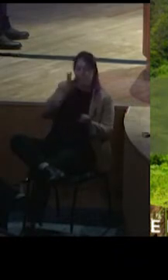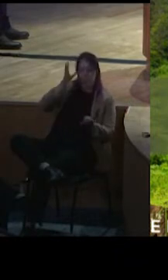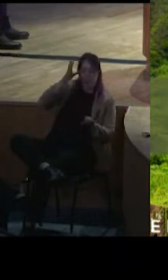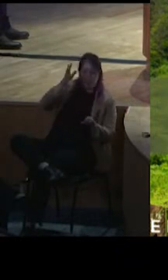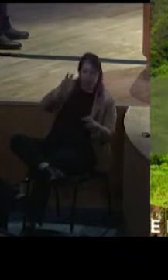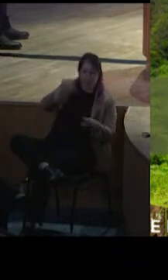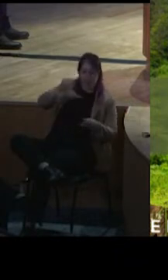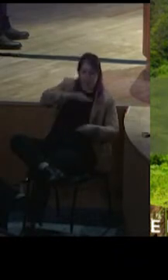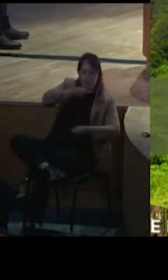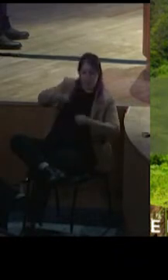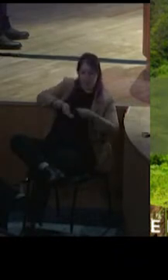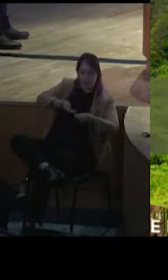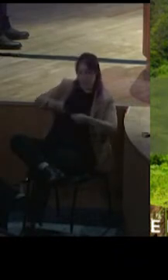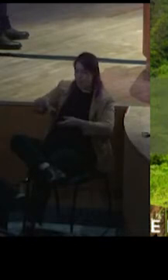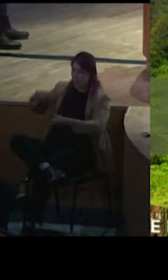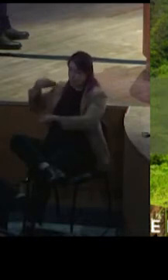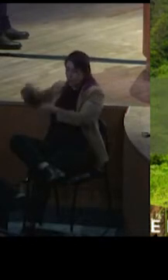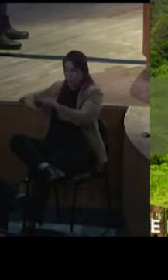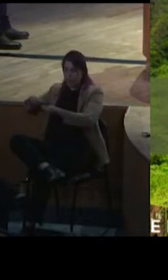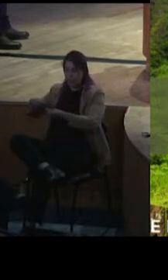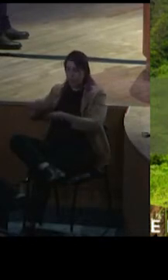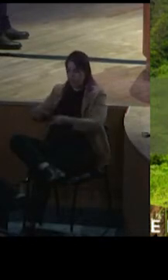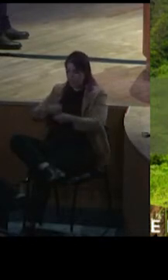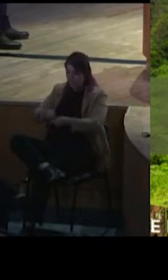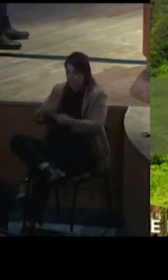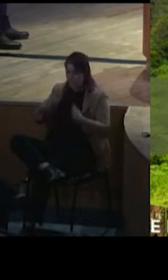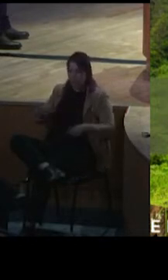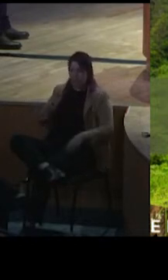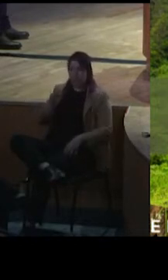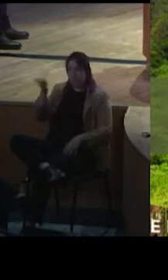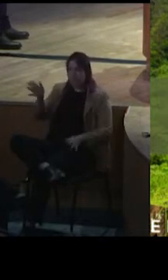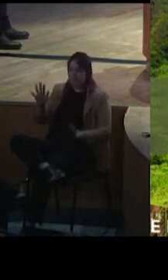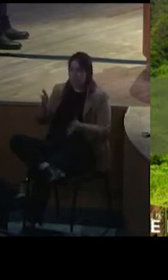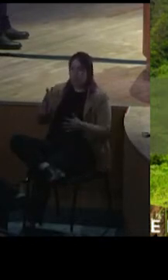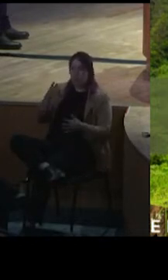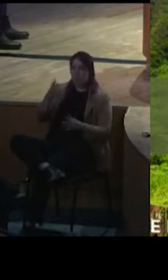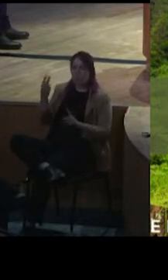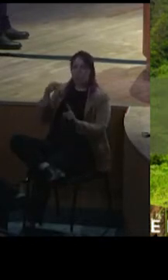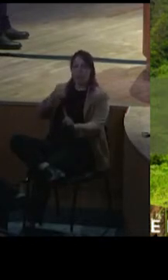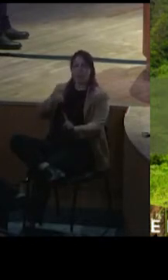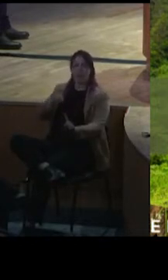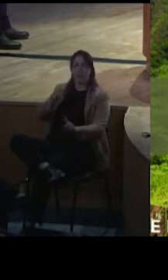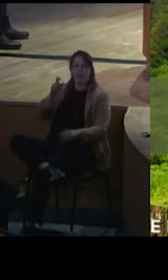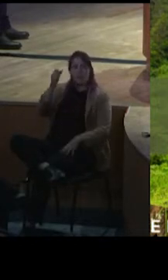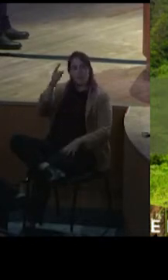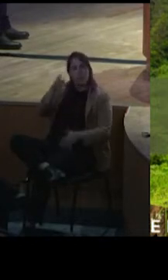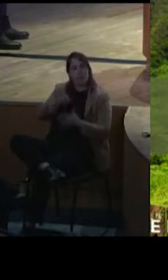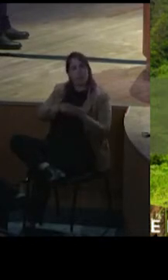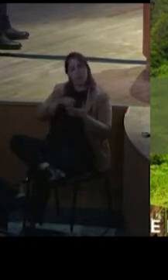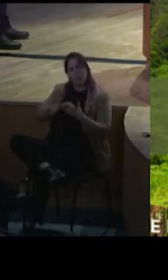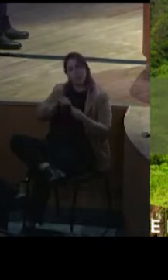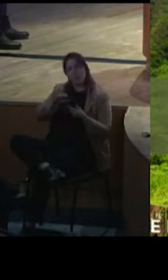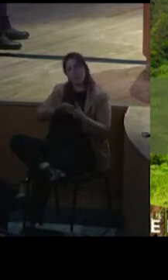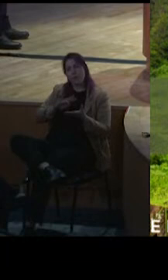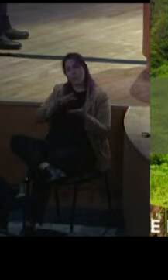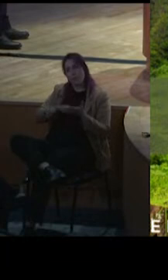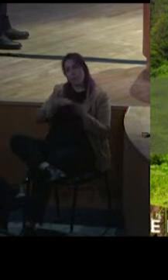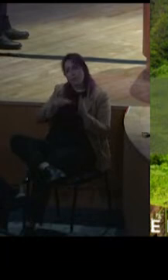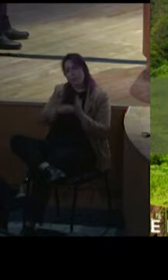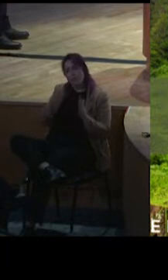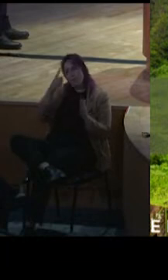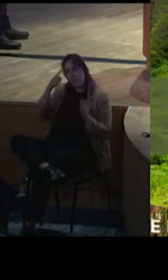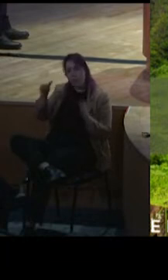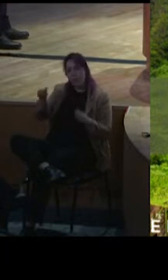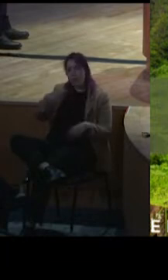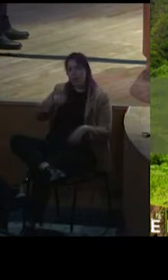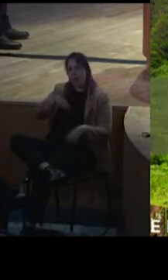plant. What that does is it offers us insight to kind of look deeper into what does this story actually mean. And it teaches us